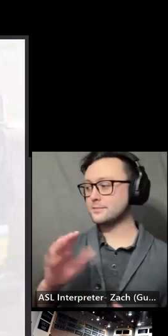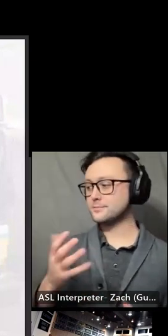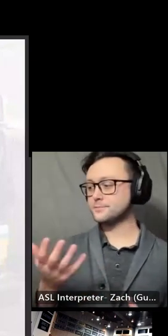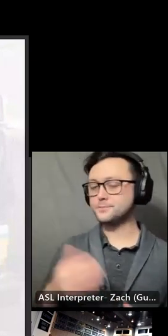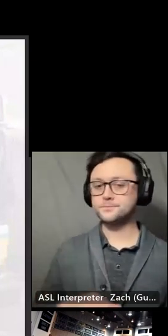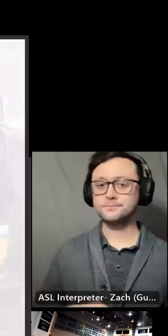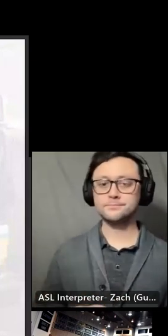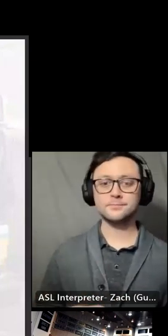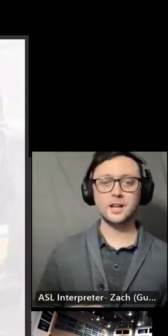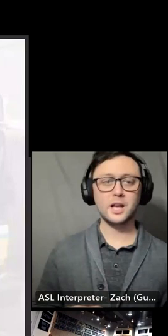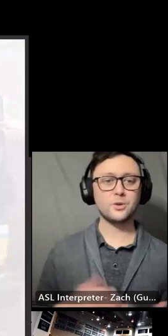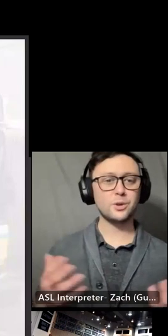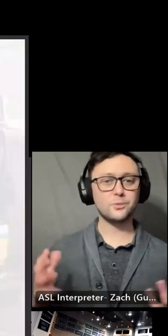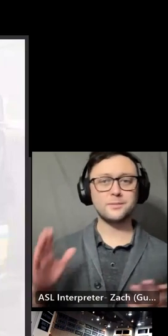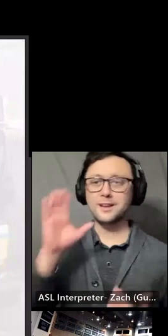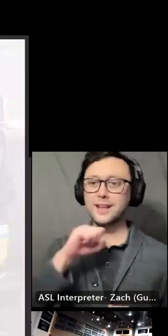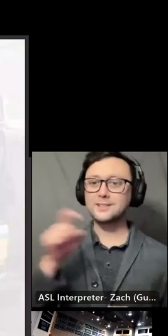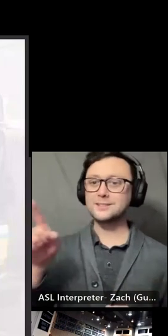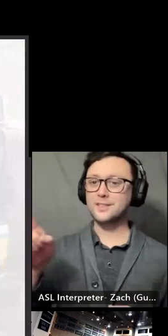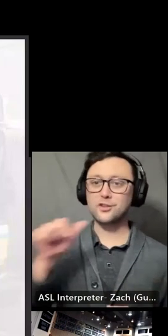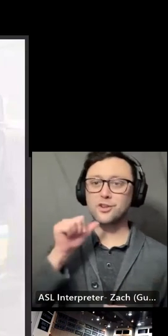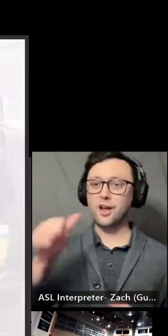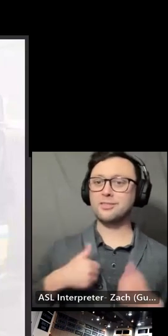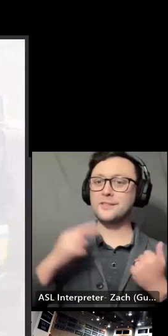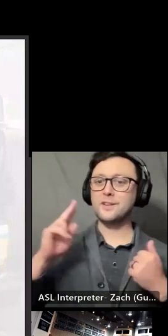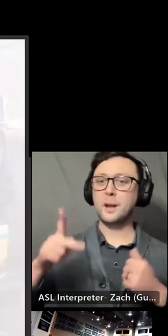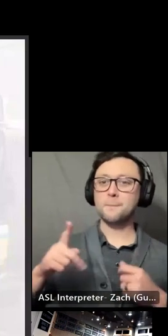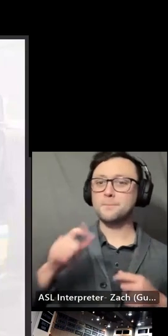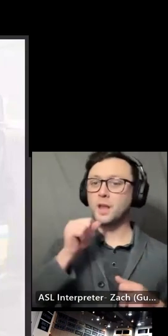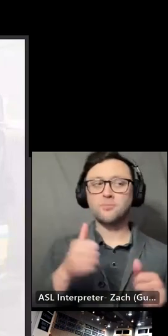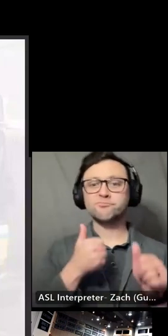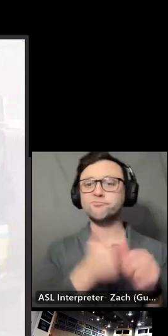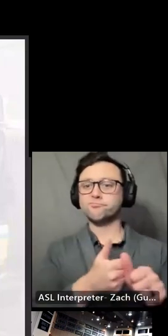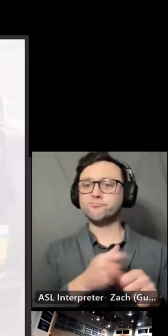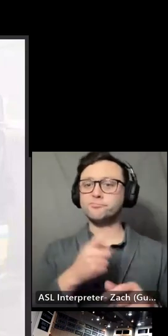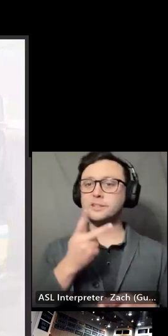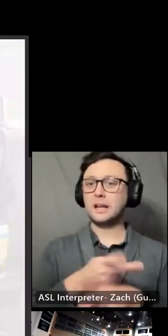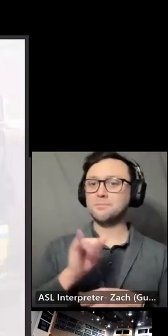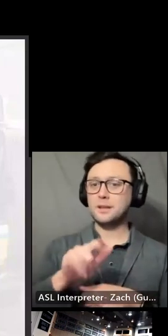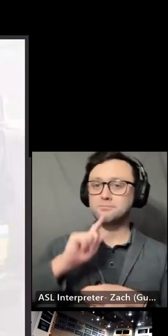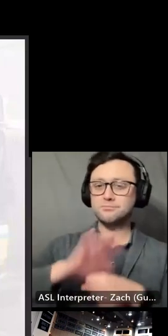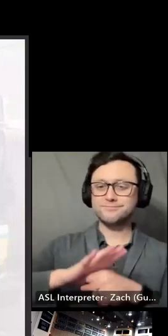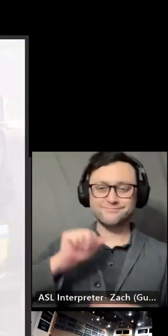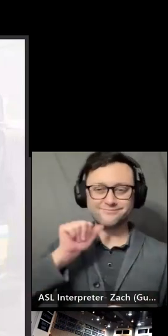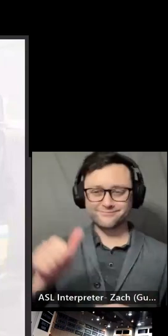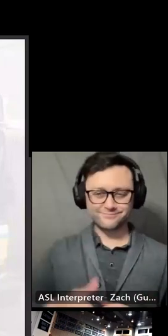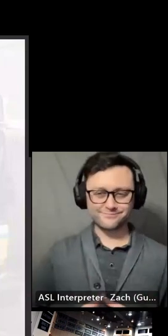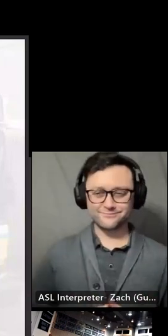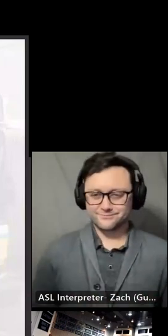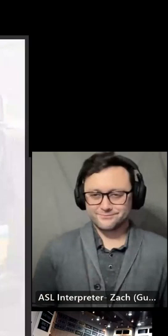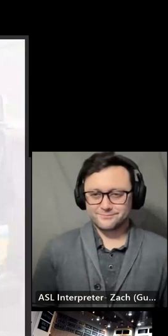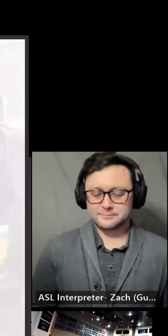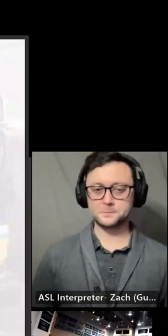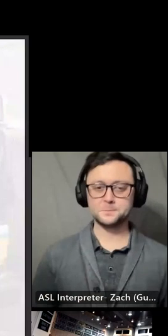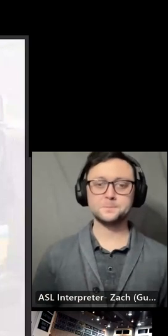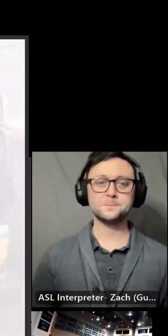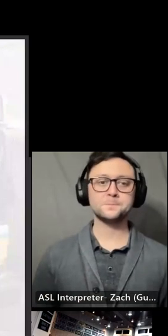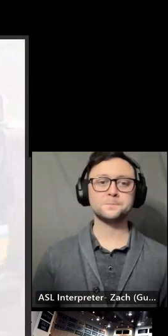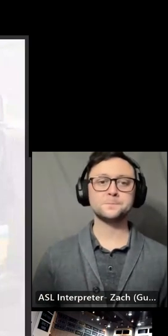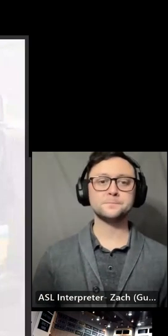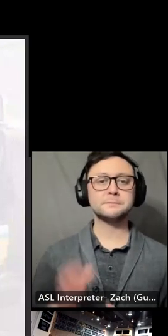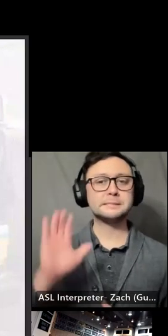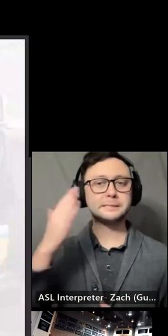primarily the city is not living up to that promissory note to the community. And, you know, I think it's